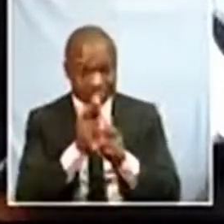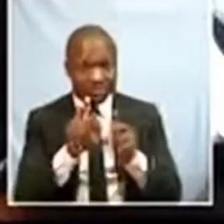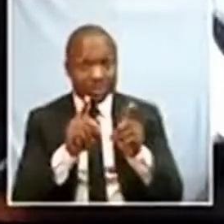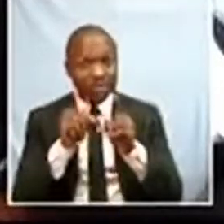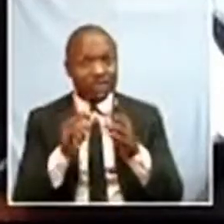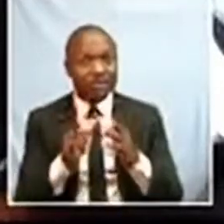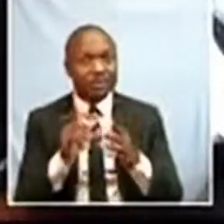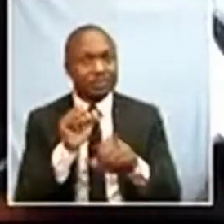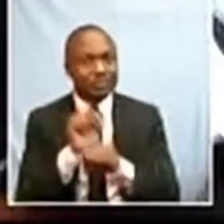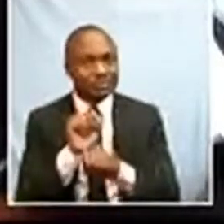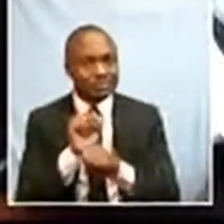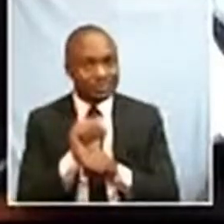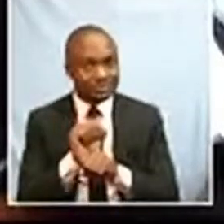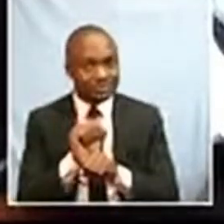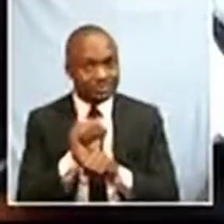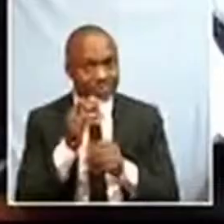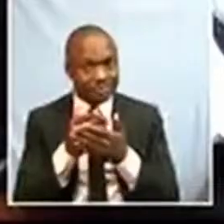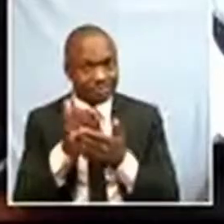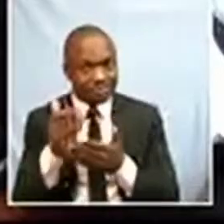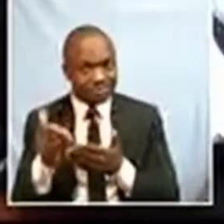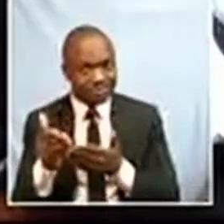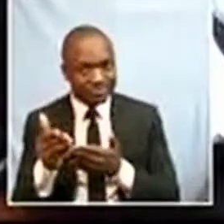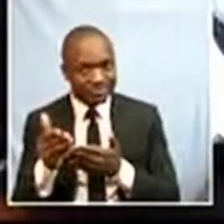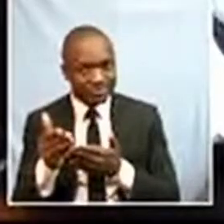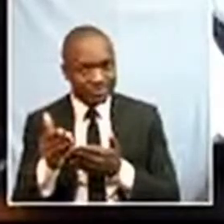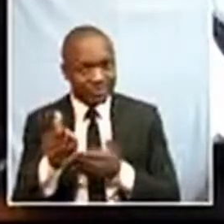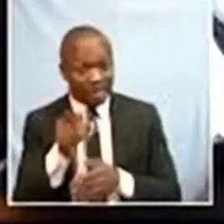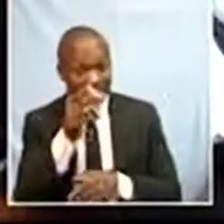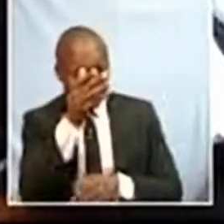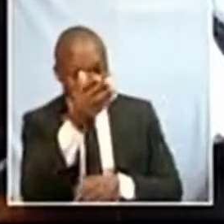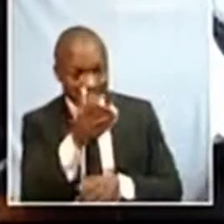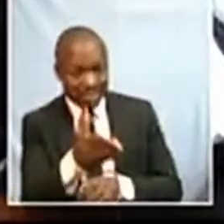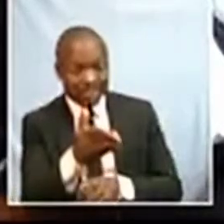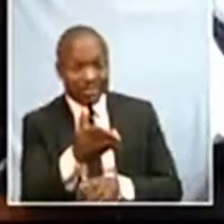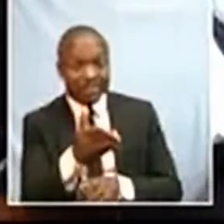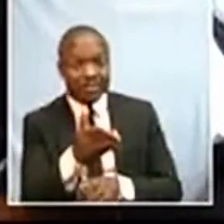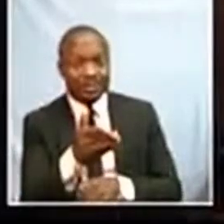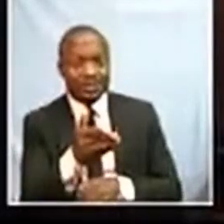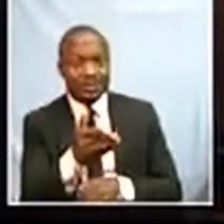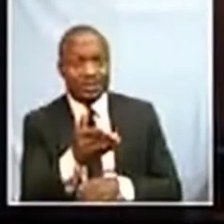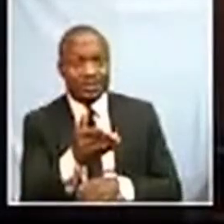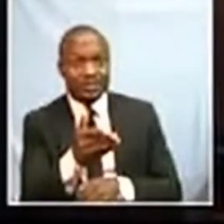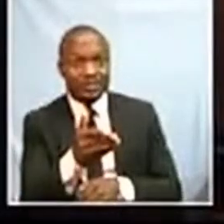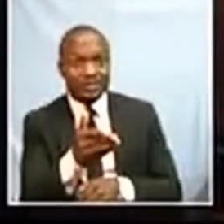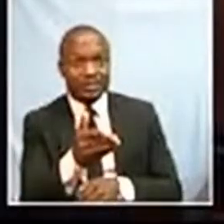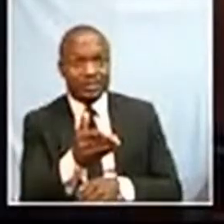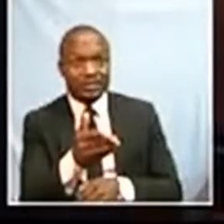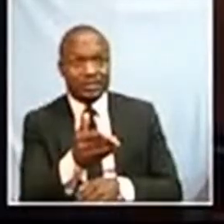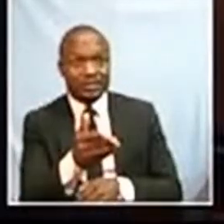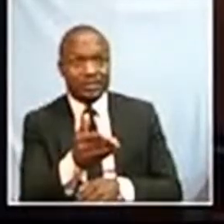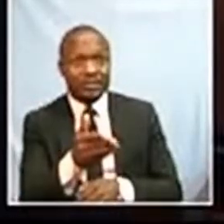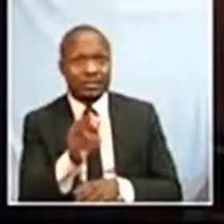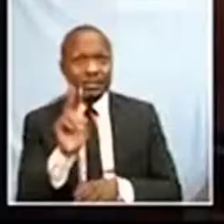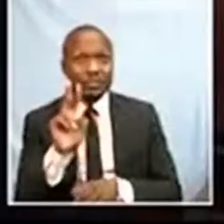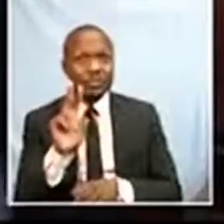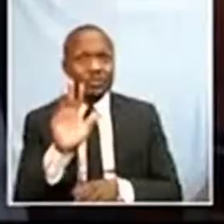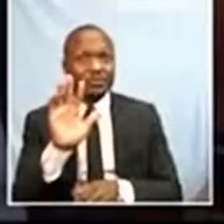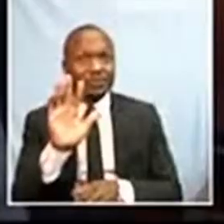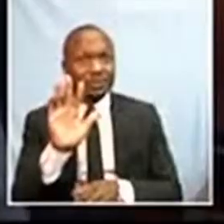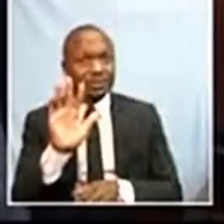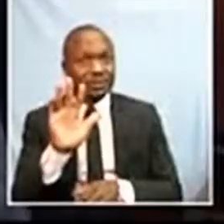of Works and Procurement, isn't there a leverage of up to 25%